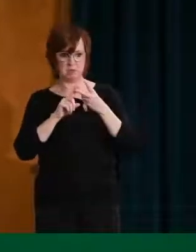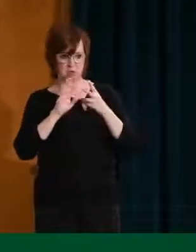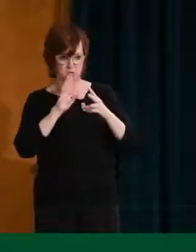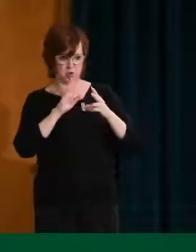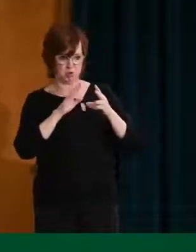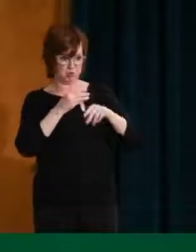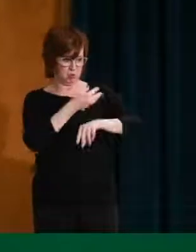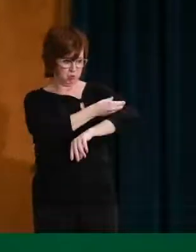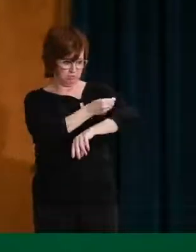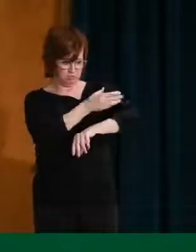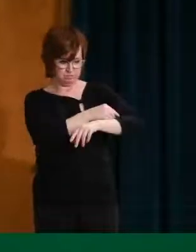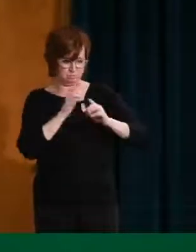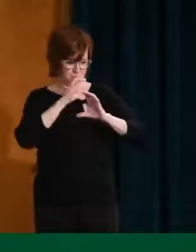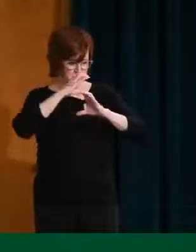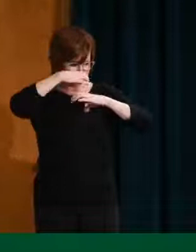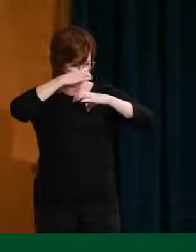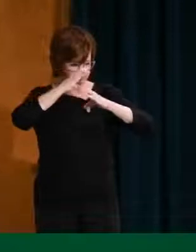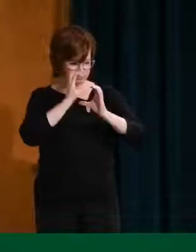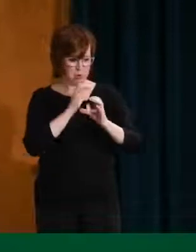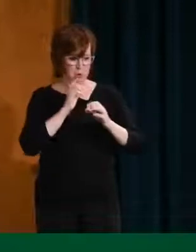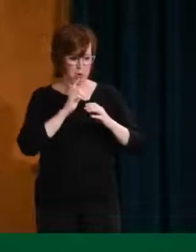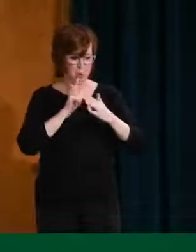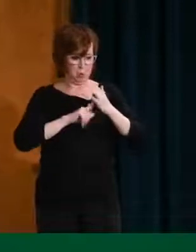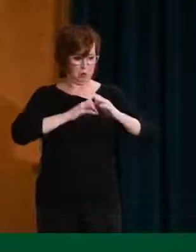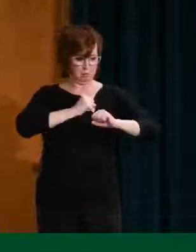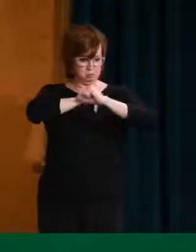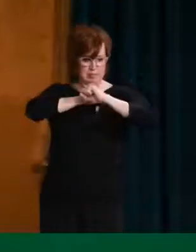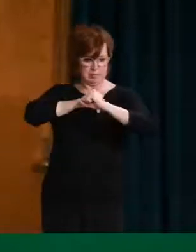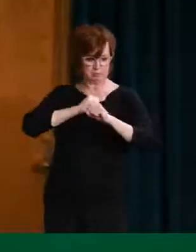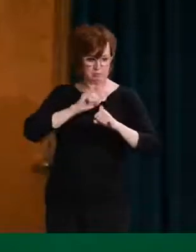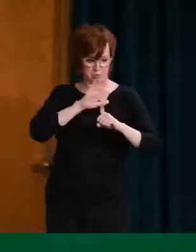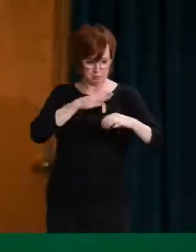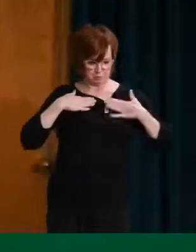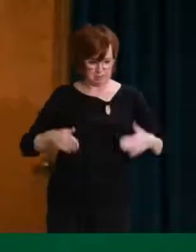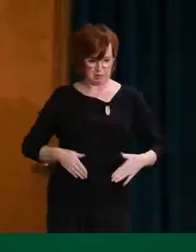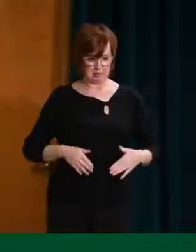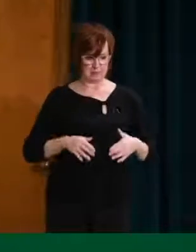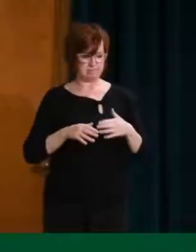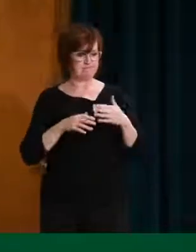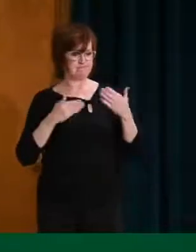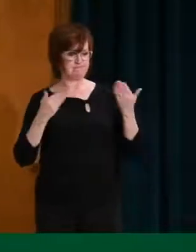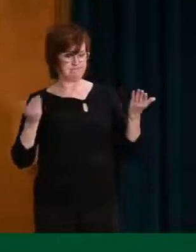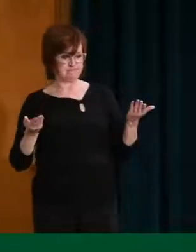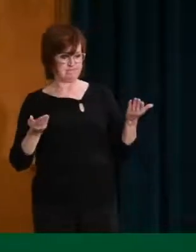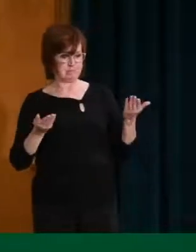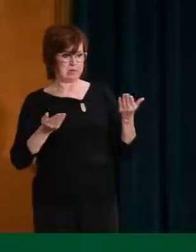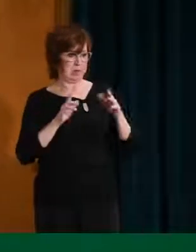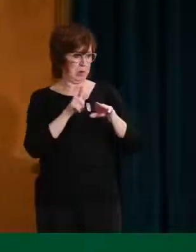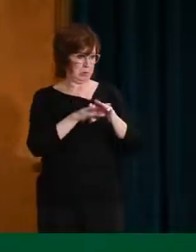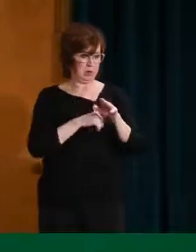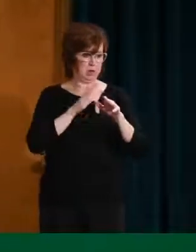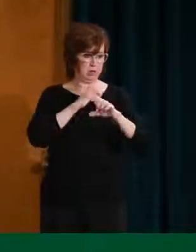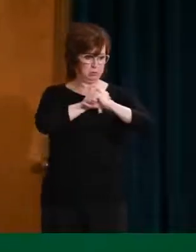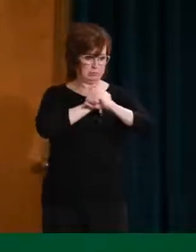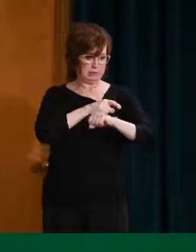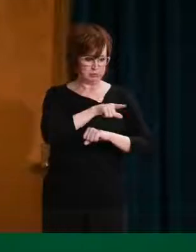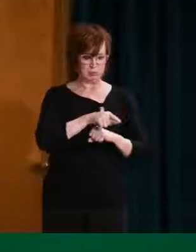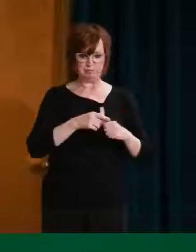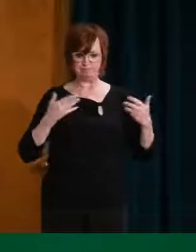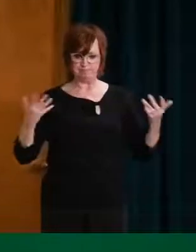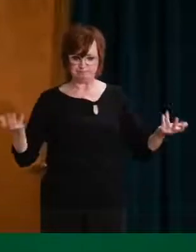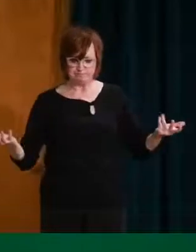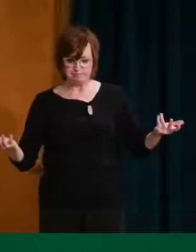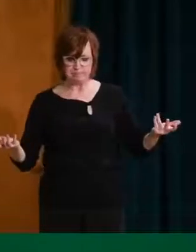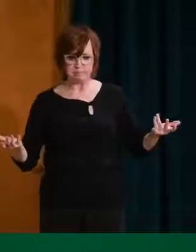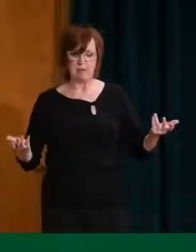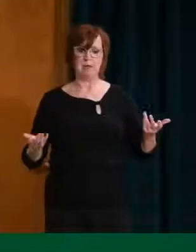are they protective against reinfection, and if so, for how long. But at this point, the general advice is that everyone should actually behave